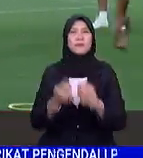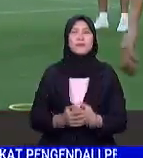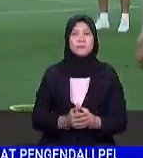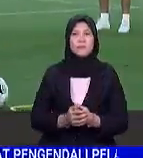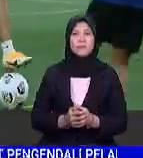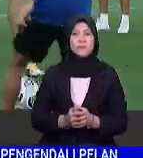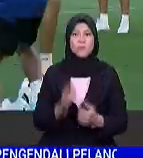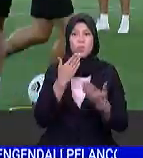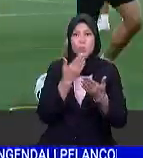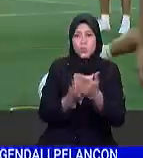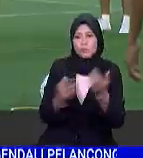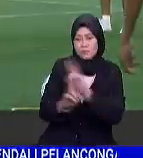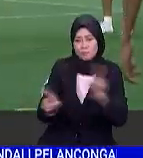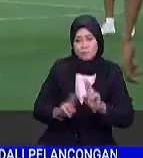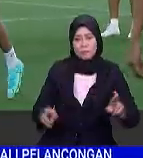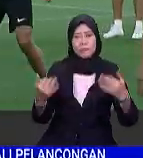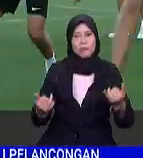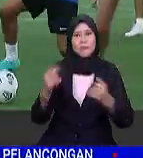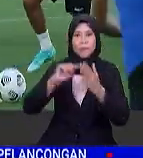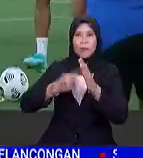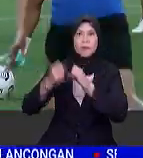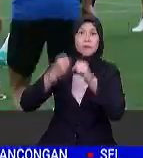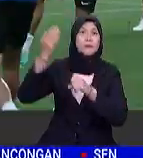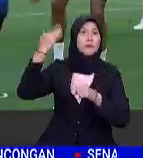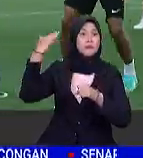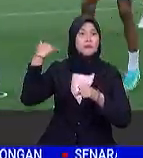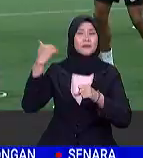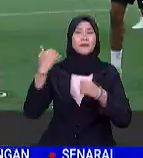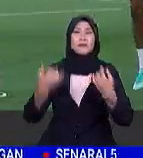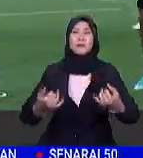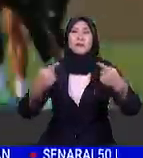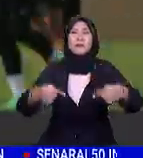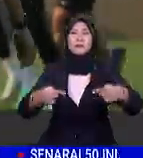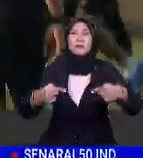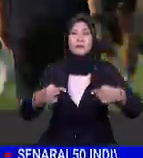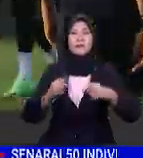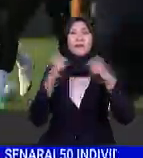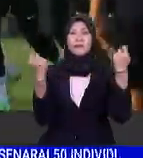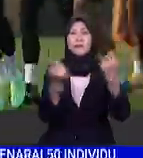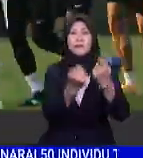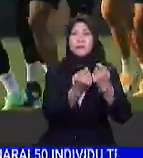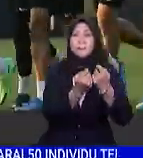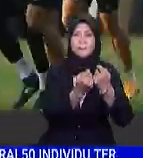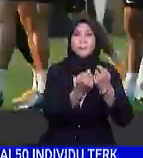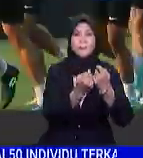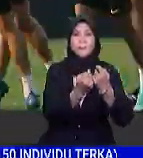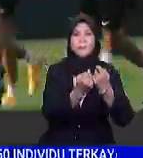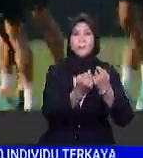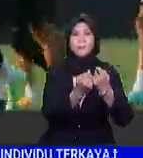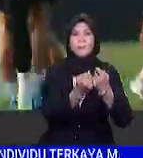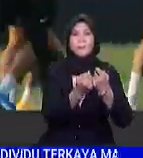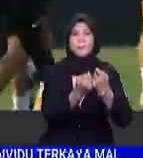UAE have a very good preparation. I think since last year, even though with this pandemic, the team still have